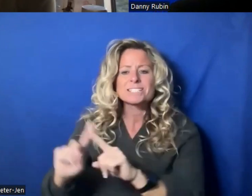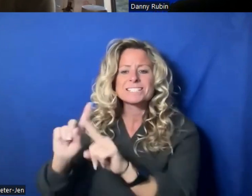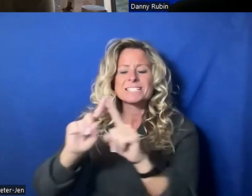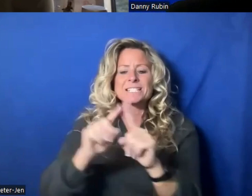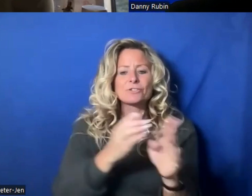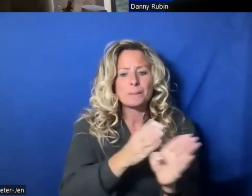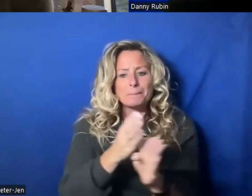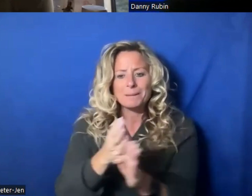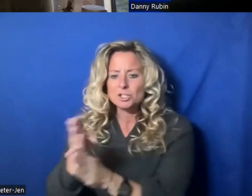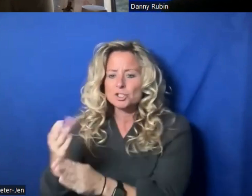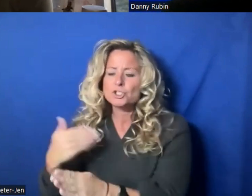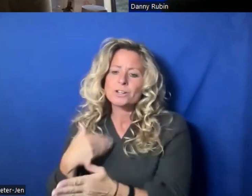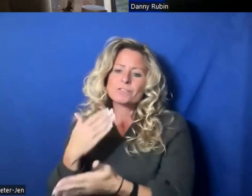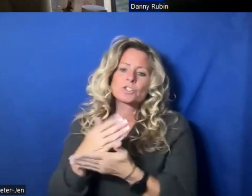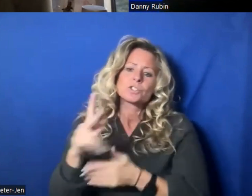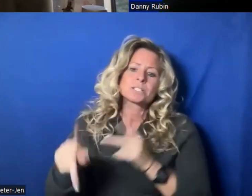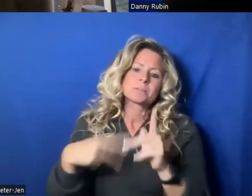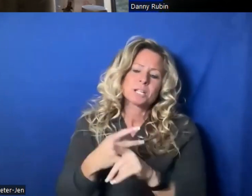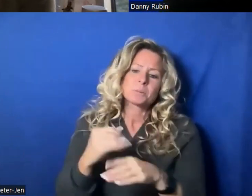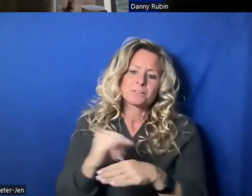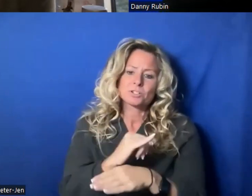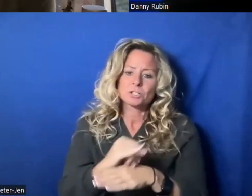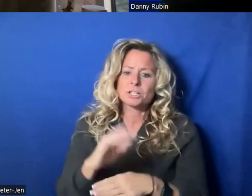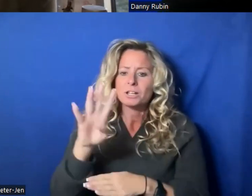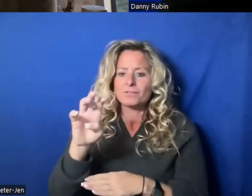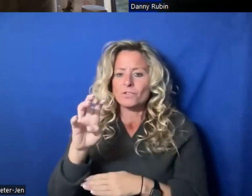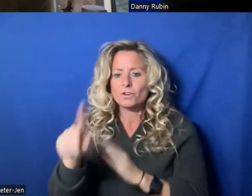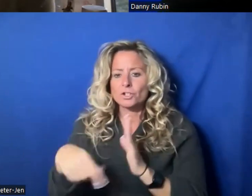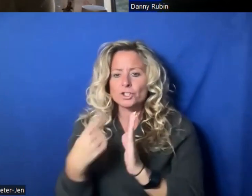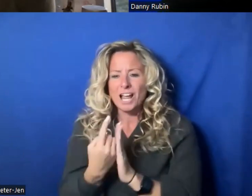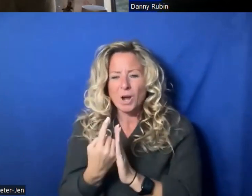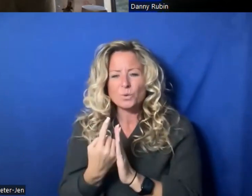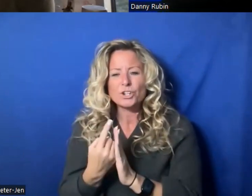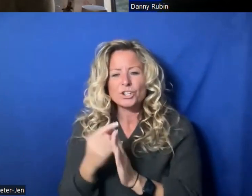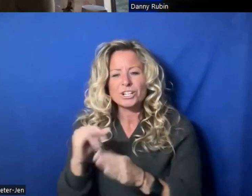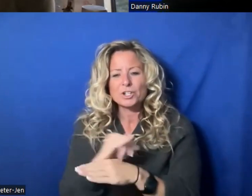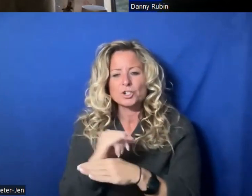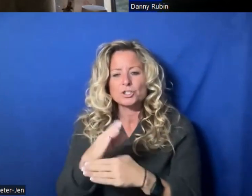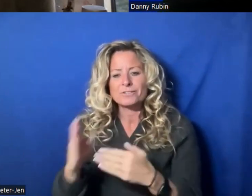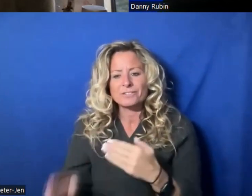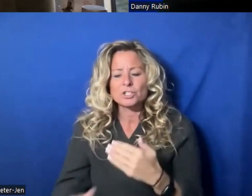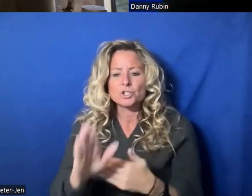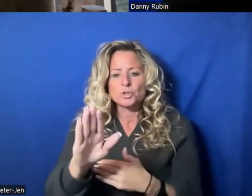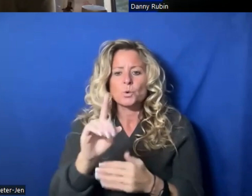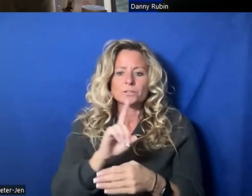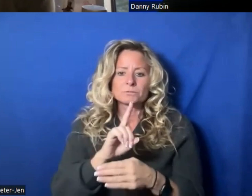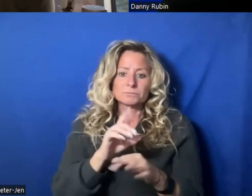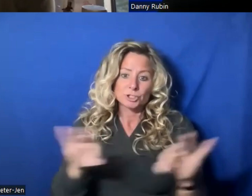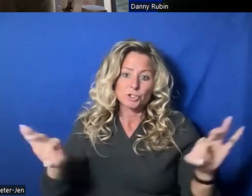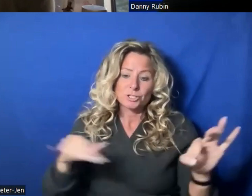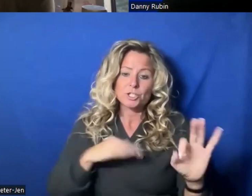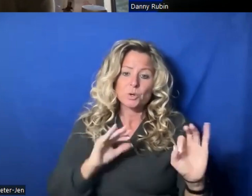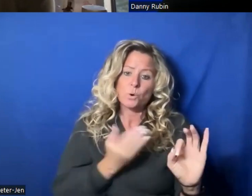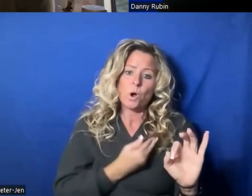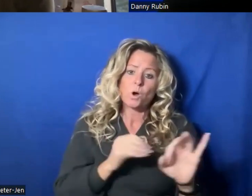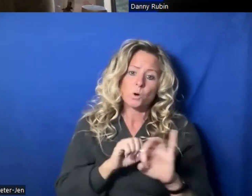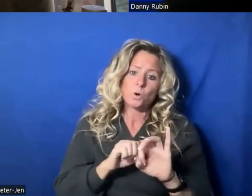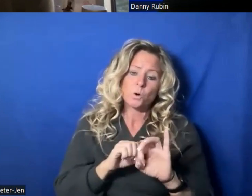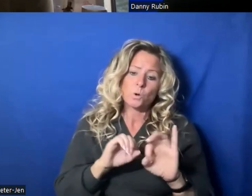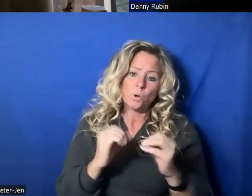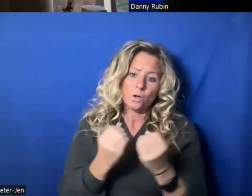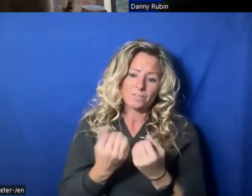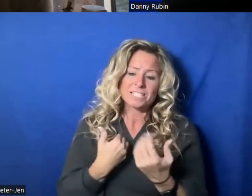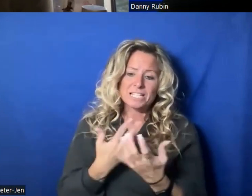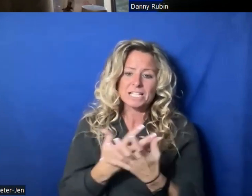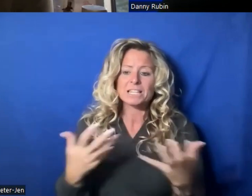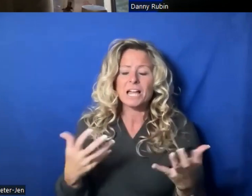majors, you have to do some type of internship, usually a 400-hour internship to finish your degree. And so our office has a lot of student workers